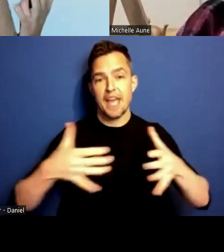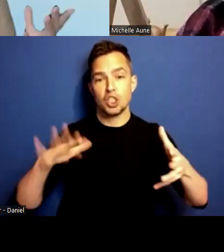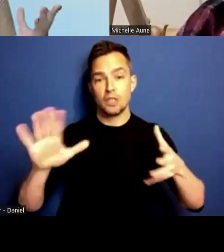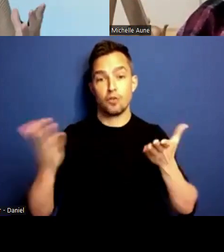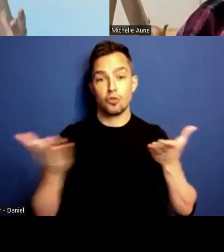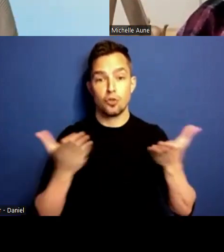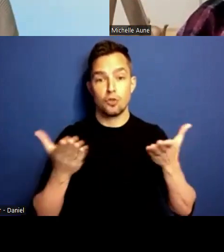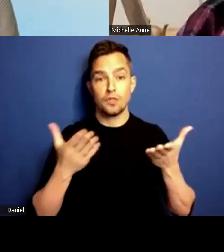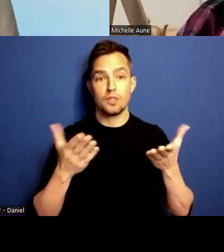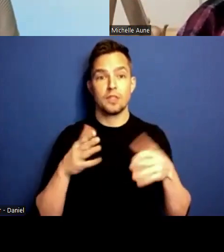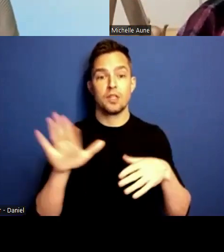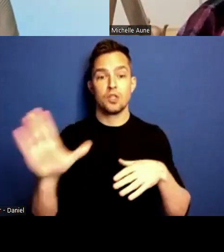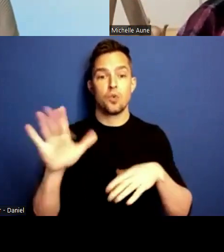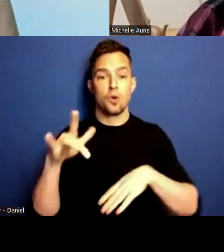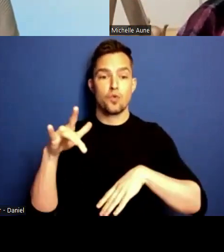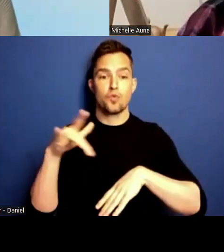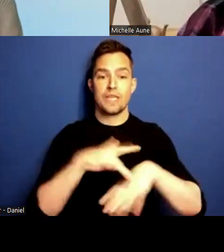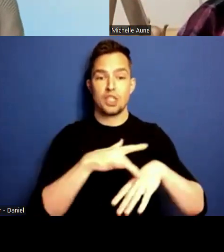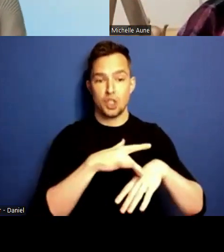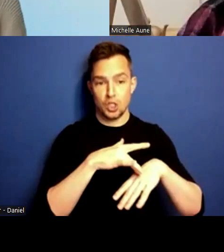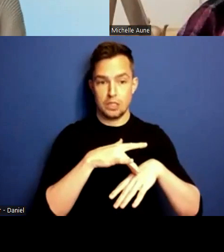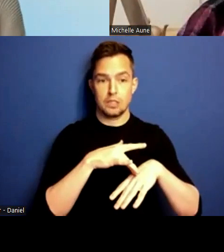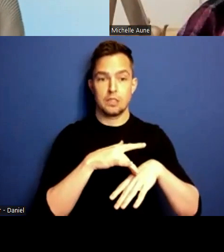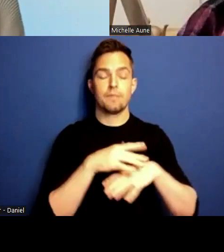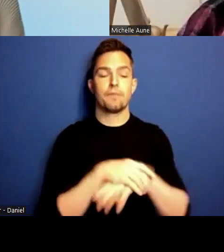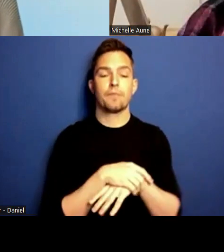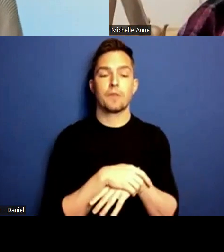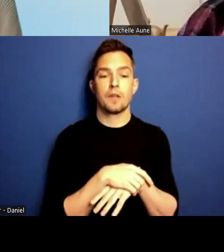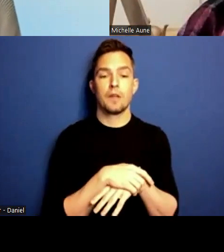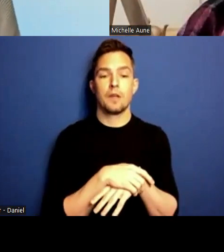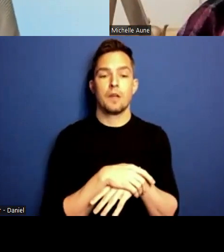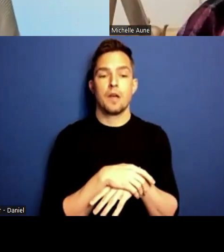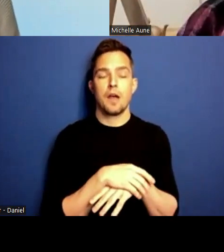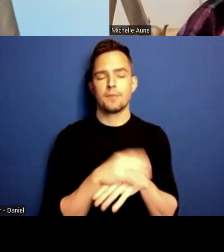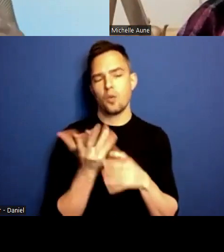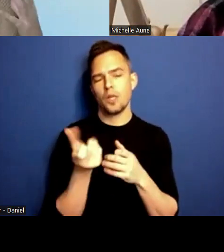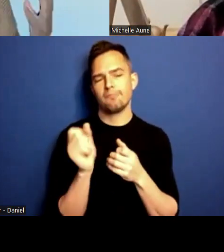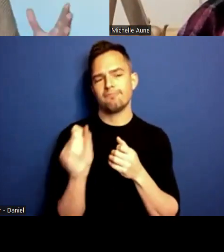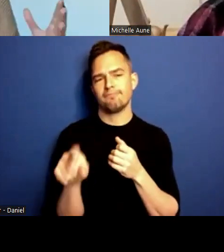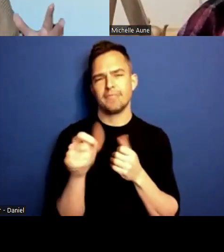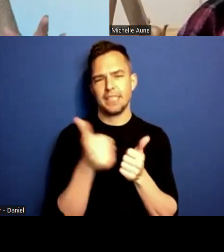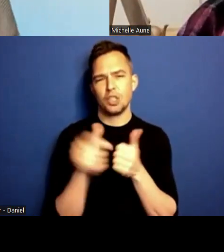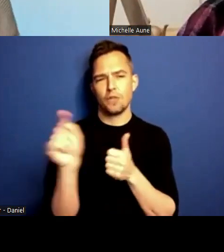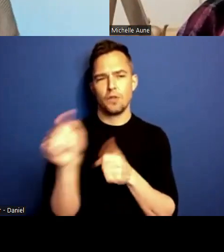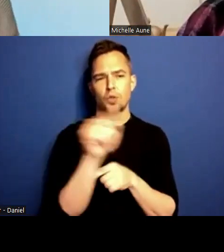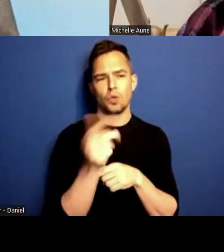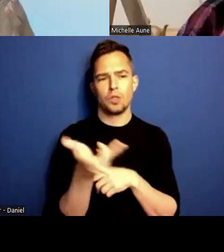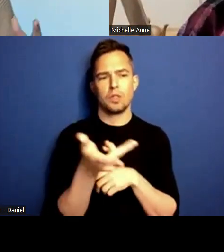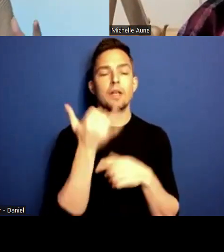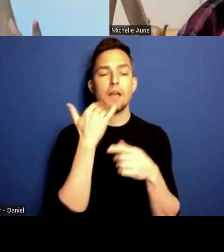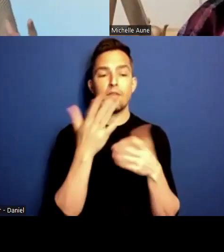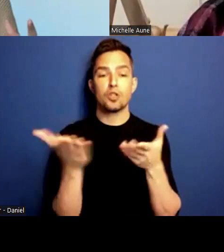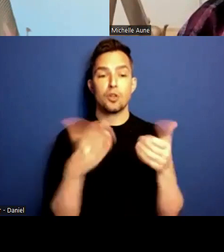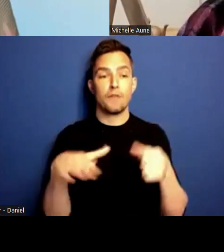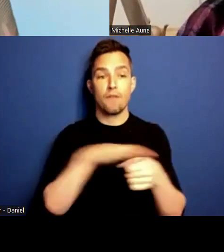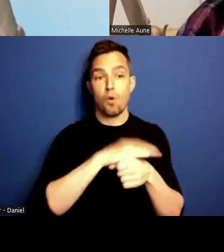and your reach. And I just want to confirm with each of you, if you're serving your entire